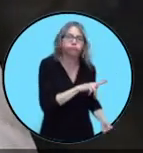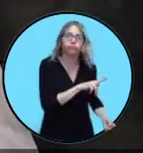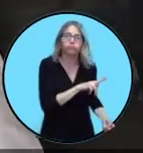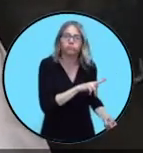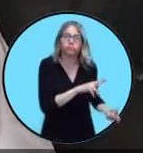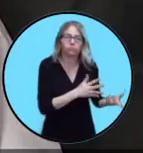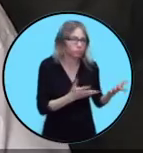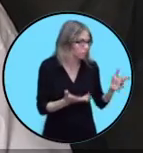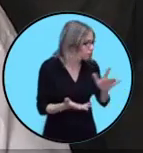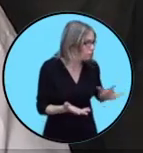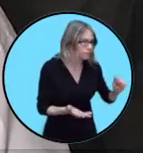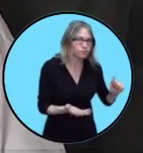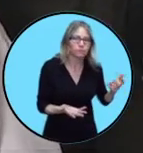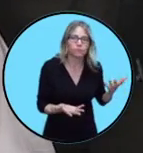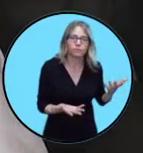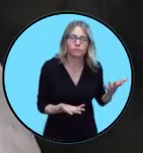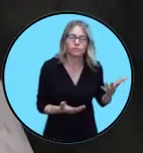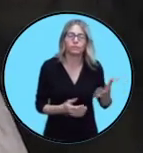Luisa was gone,